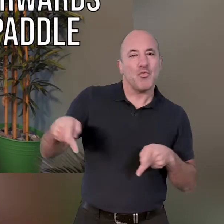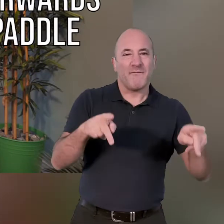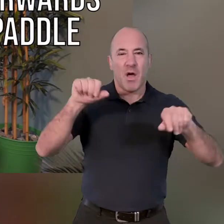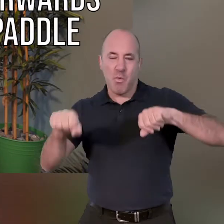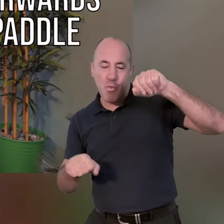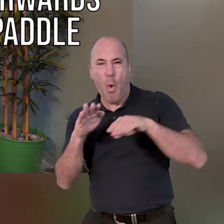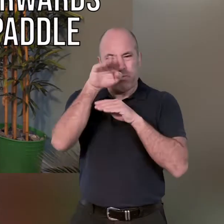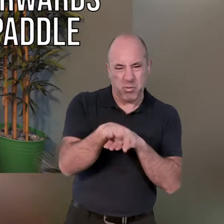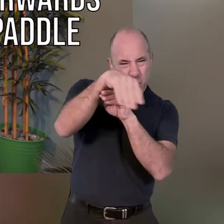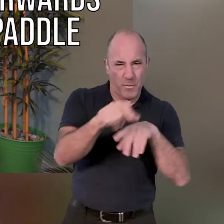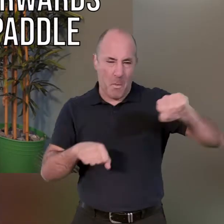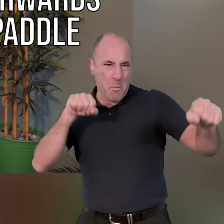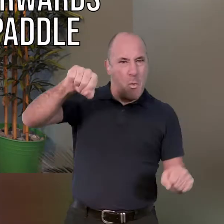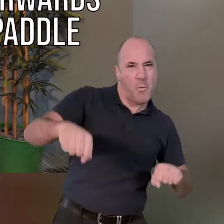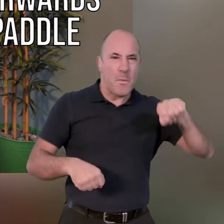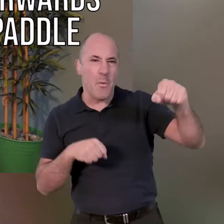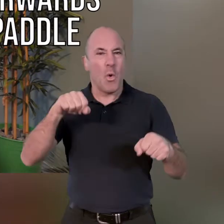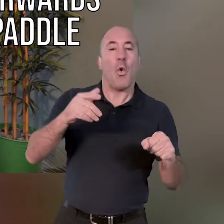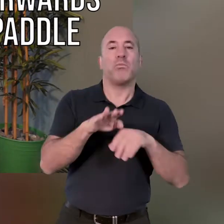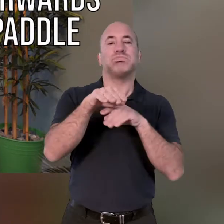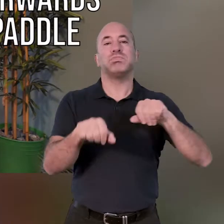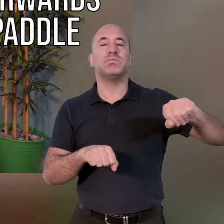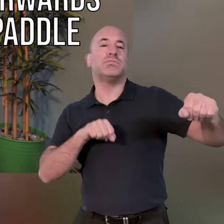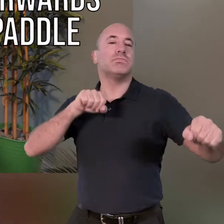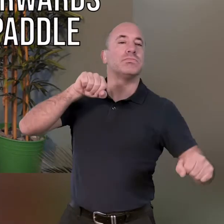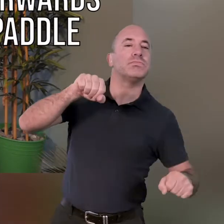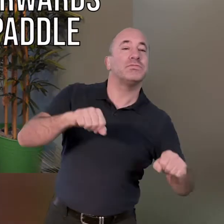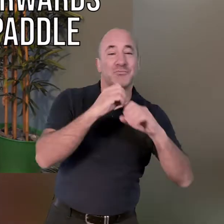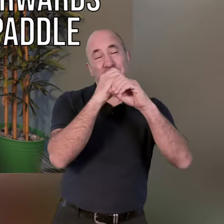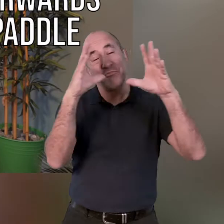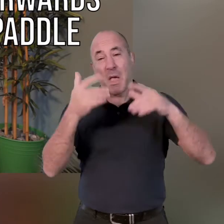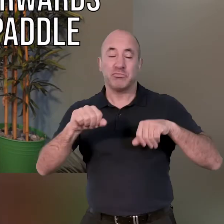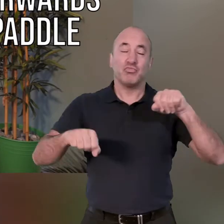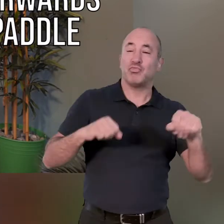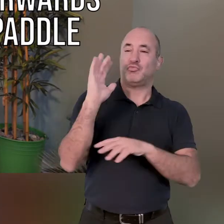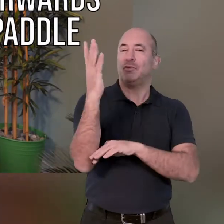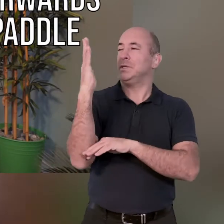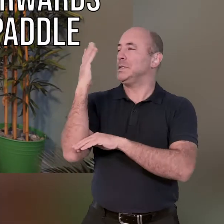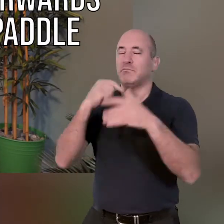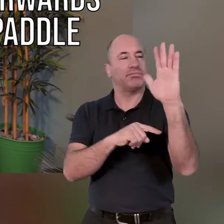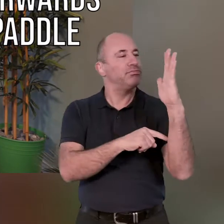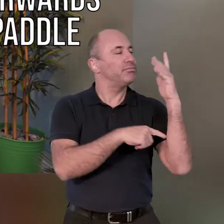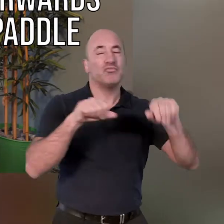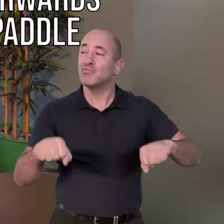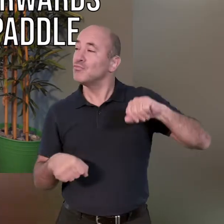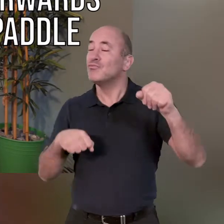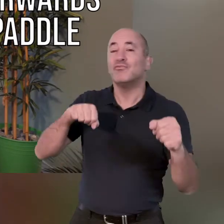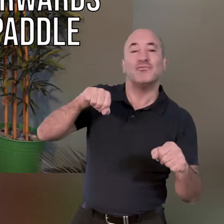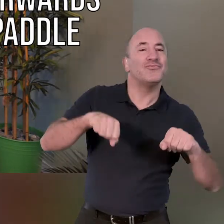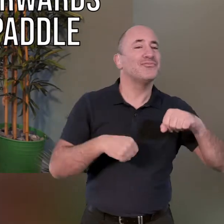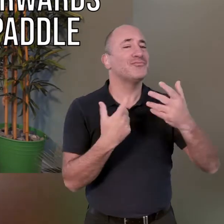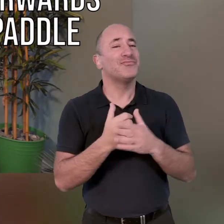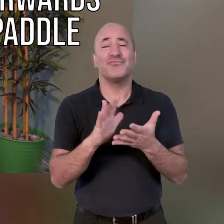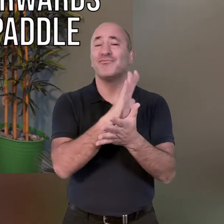kayak again, paddling down that river or rapids or however you want to think about it. Maybe think there's some trees around